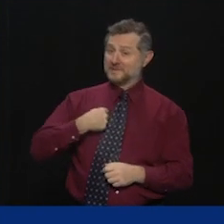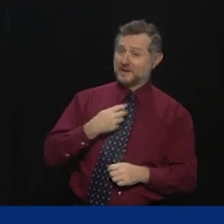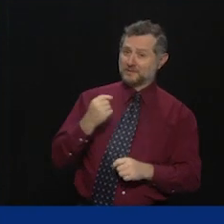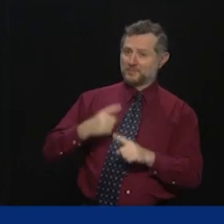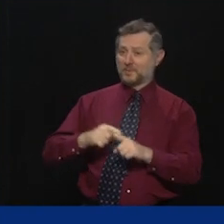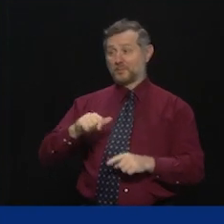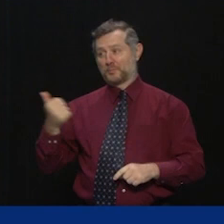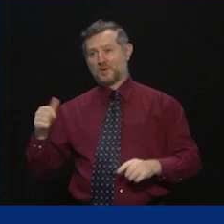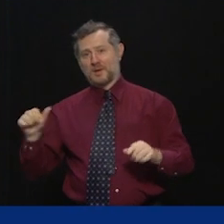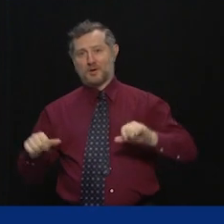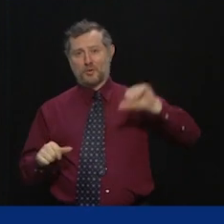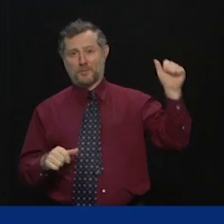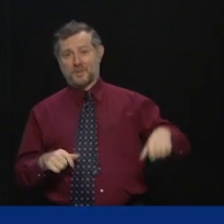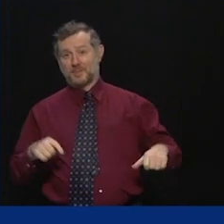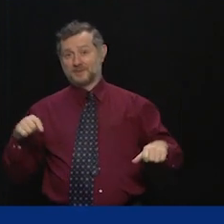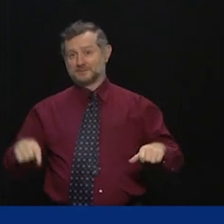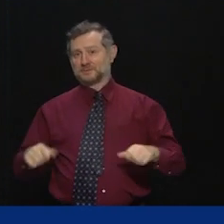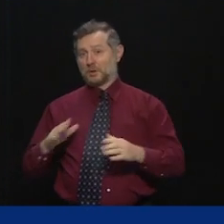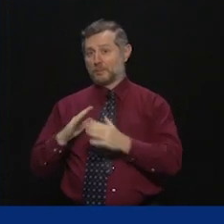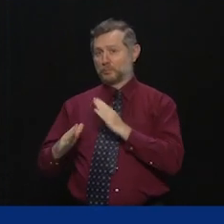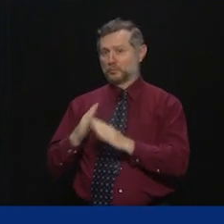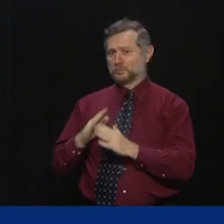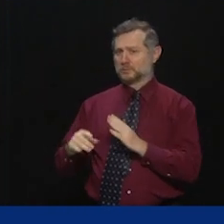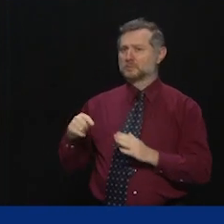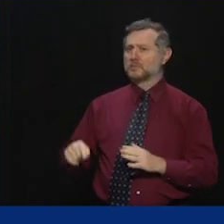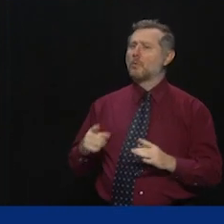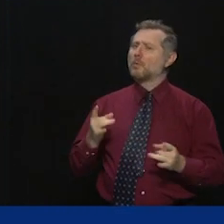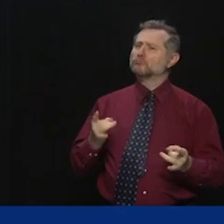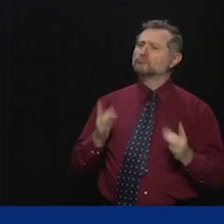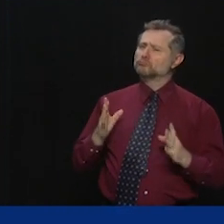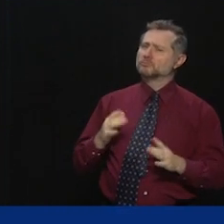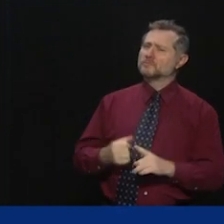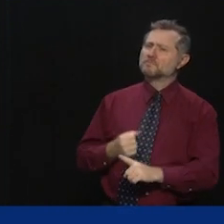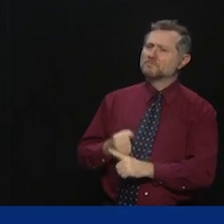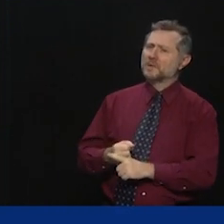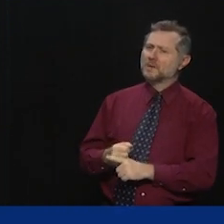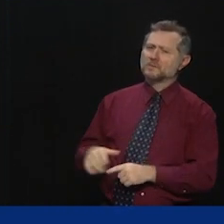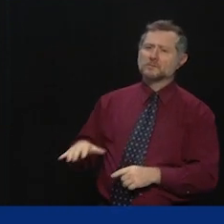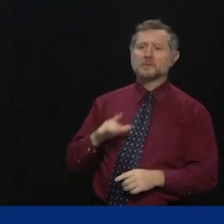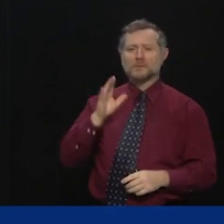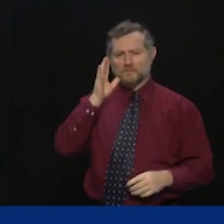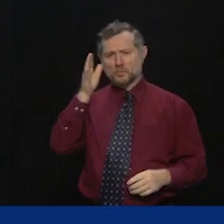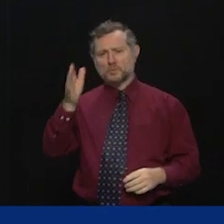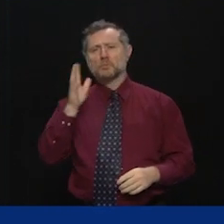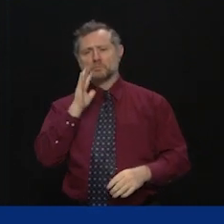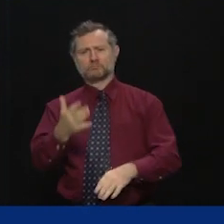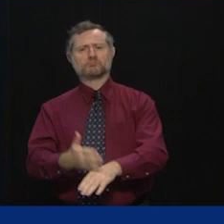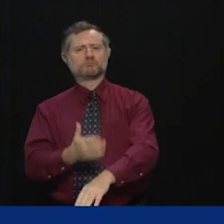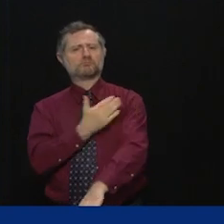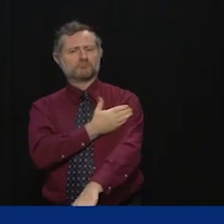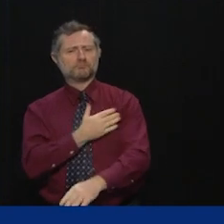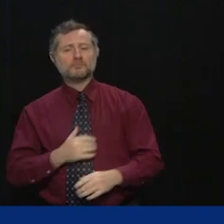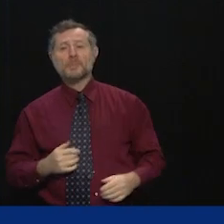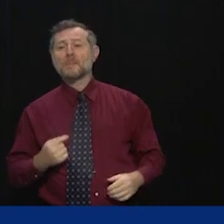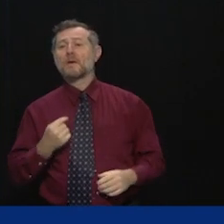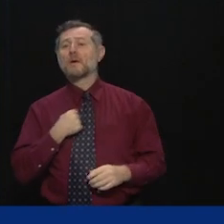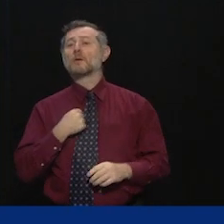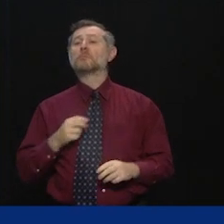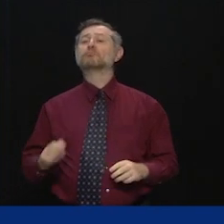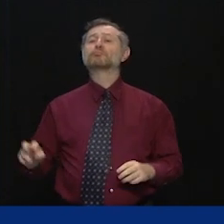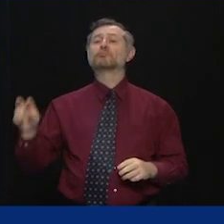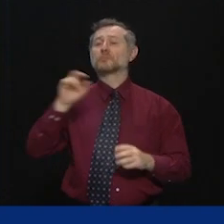know that this community has been hit hard. It has an amazing future, and if you hear me talk around the state, I say I feel a lot